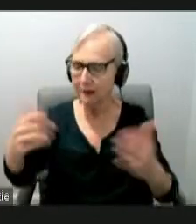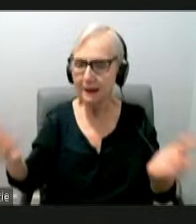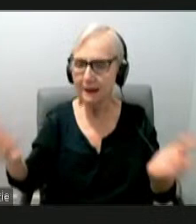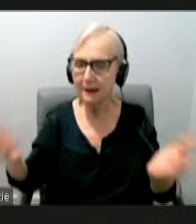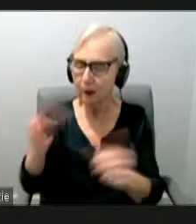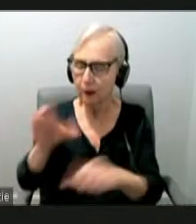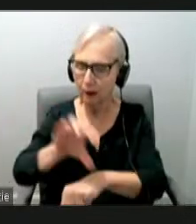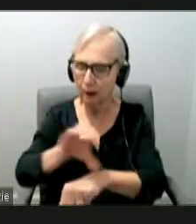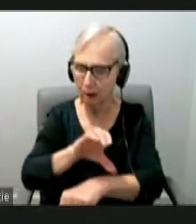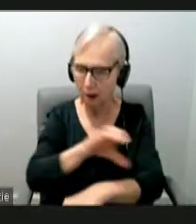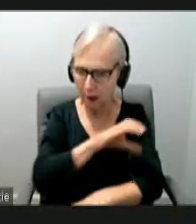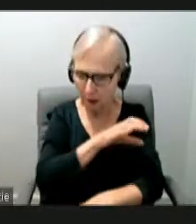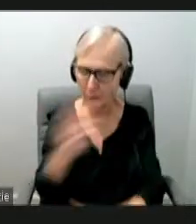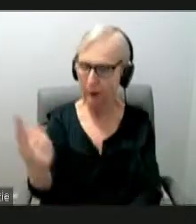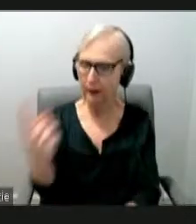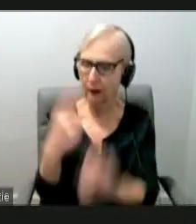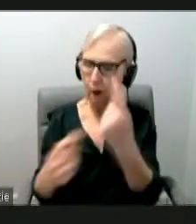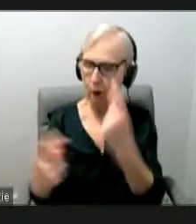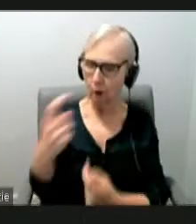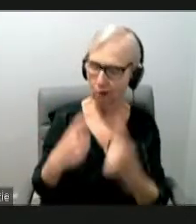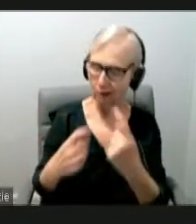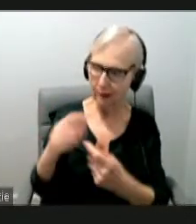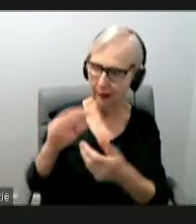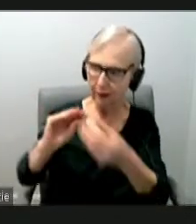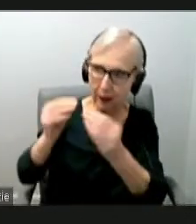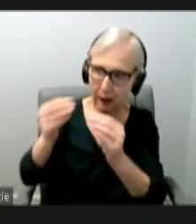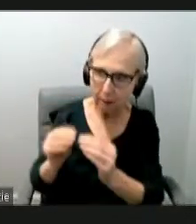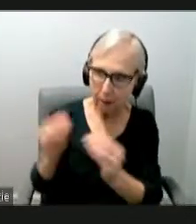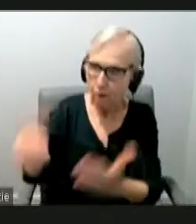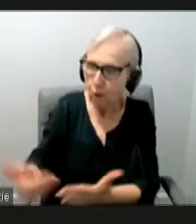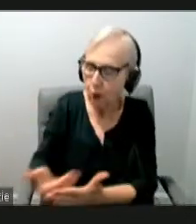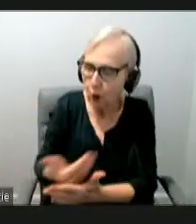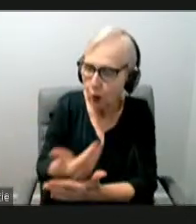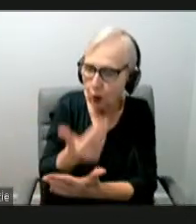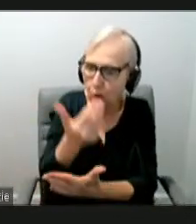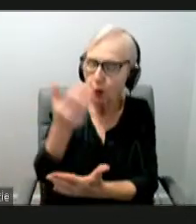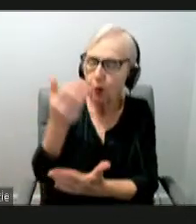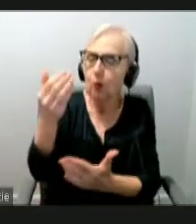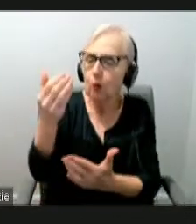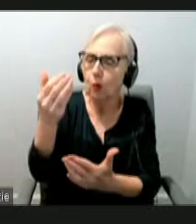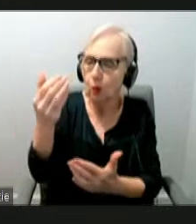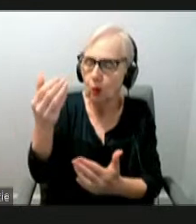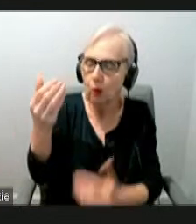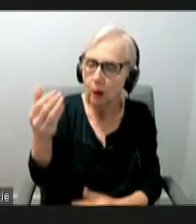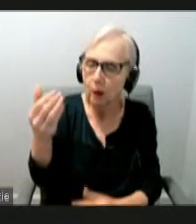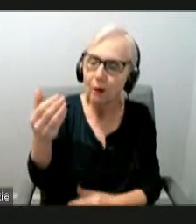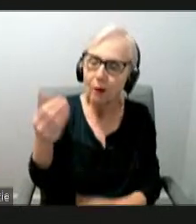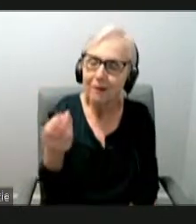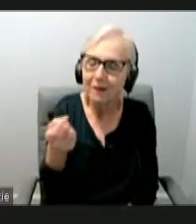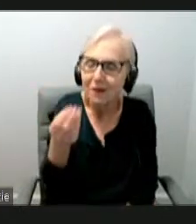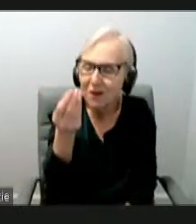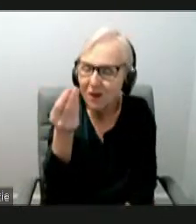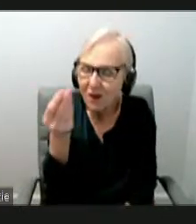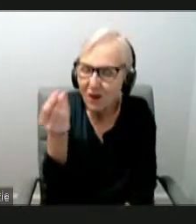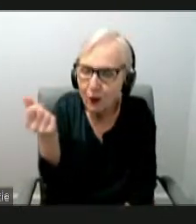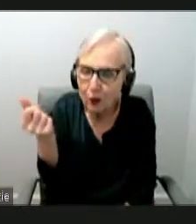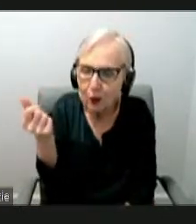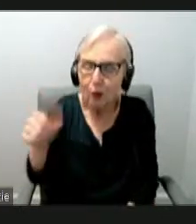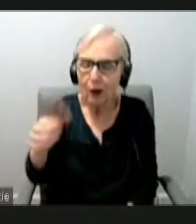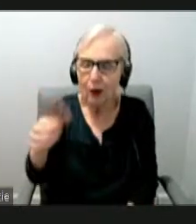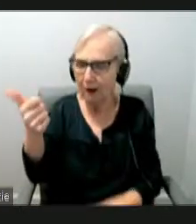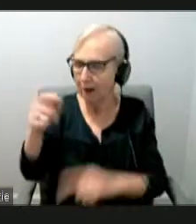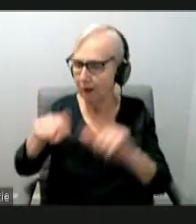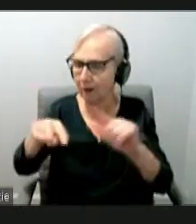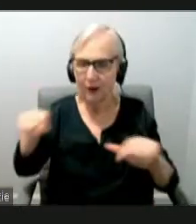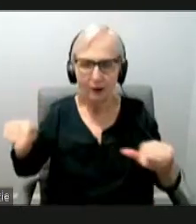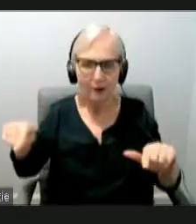know we get questions frequently about, numbers we're seeing for the Mu or Lambda variants, and we have seen sporadic cases of those, but it doesn't